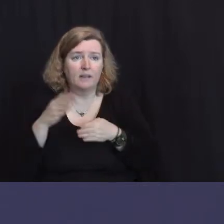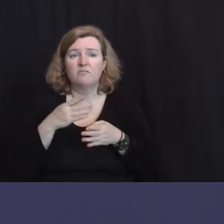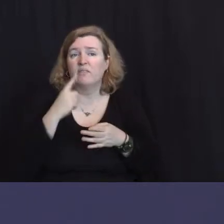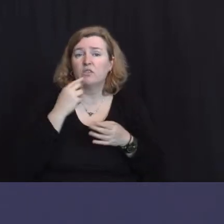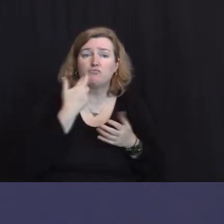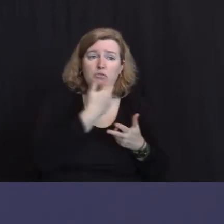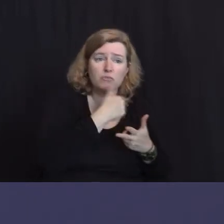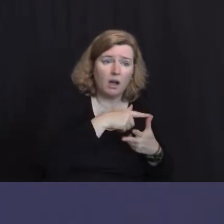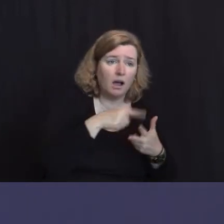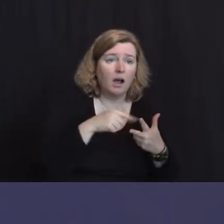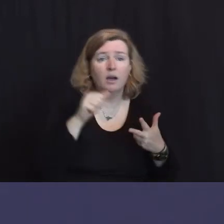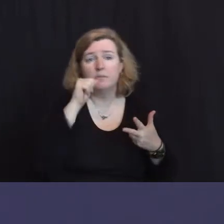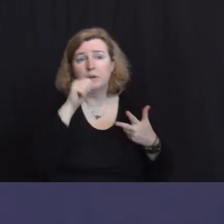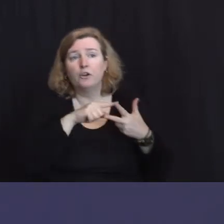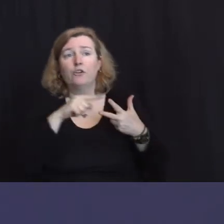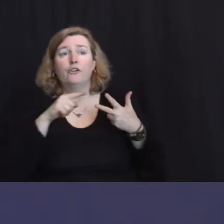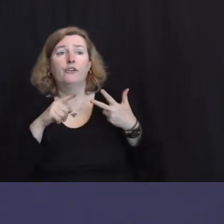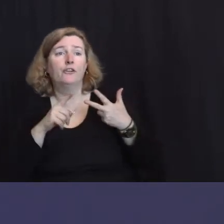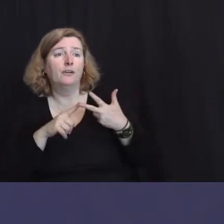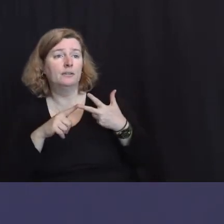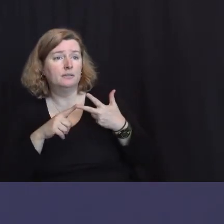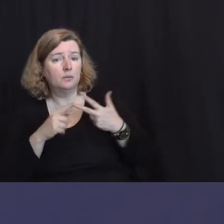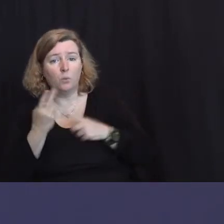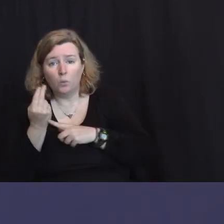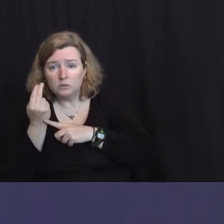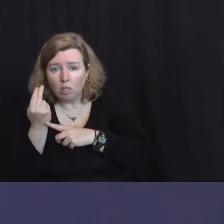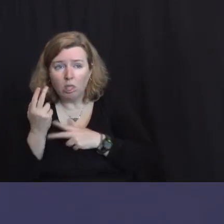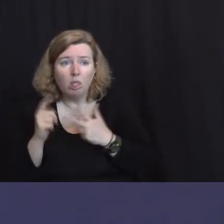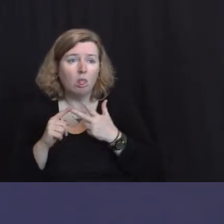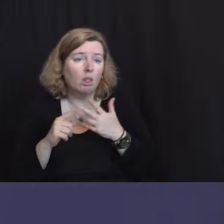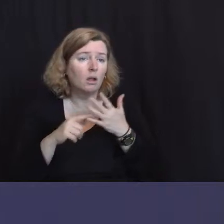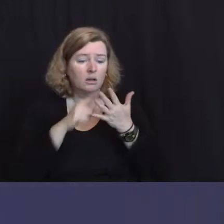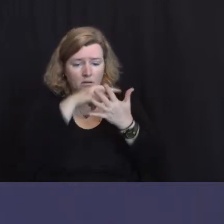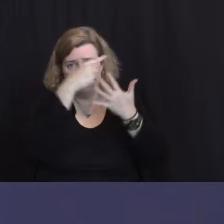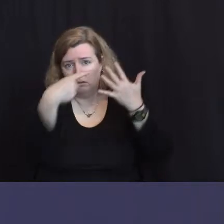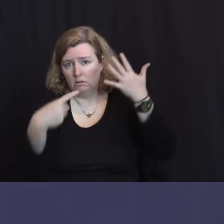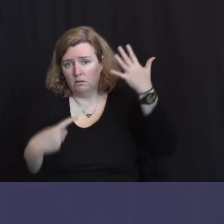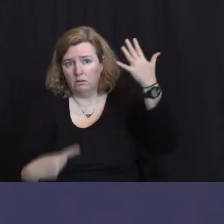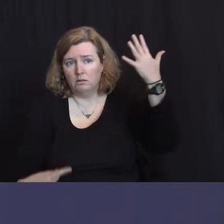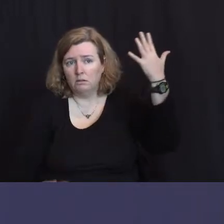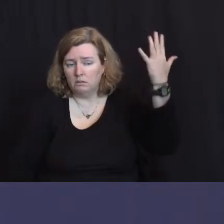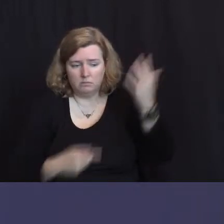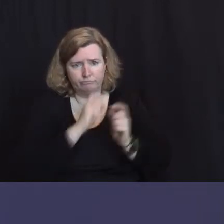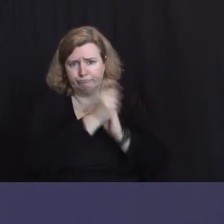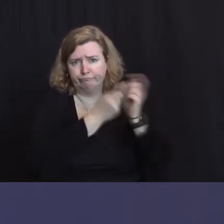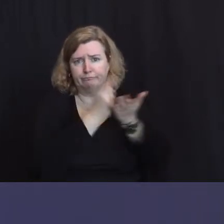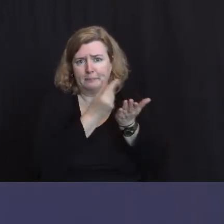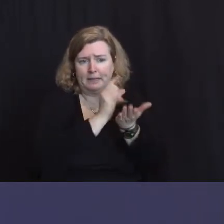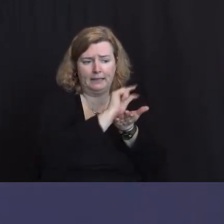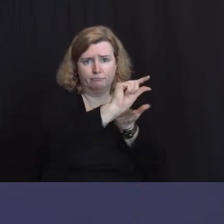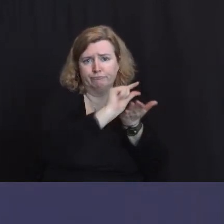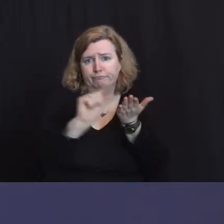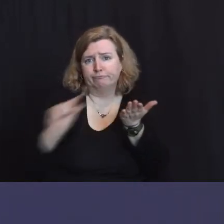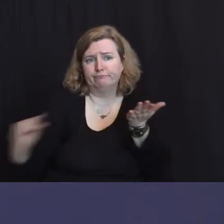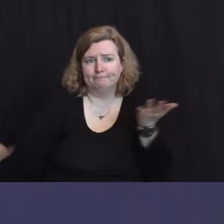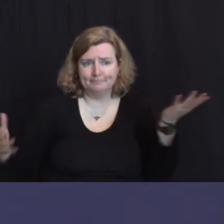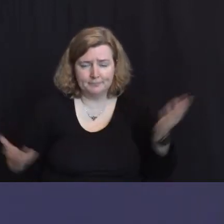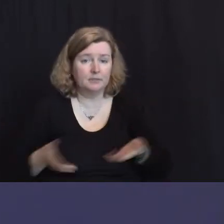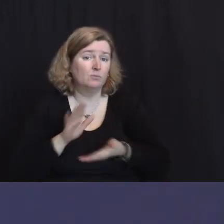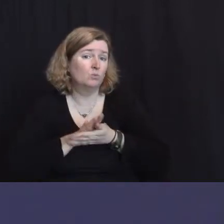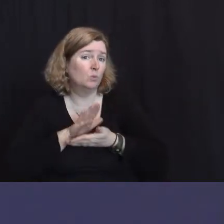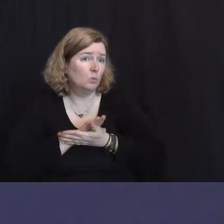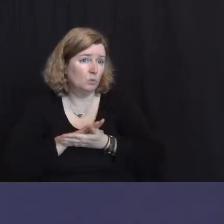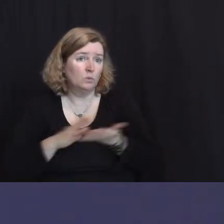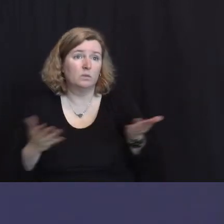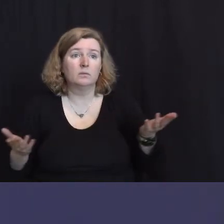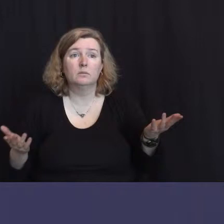to this challenge right now. On schools, I don't have a crisp answer for you, not on schools, pardon me, but on